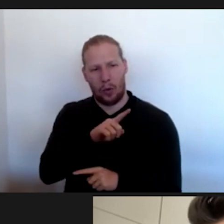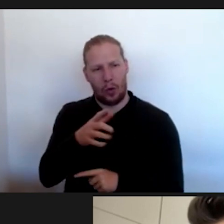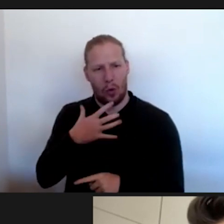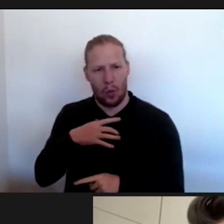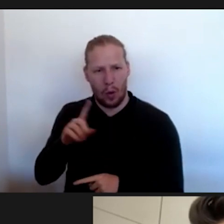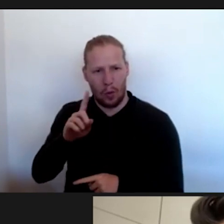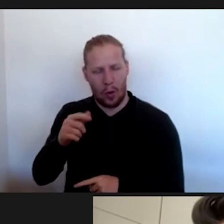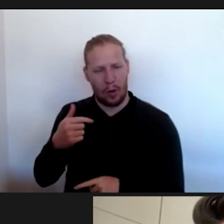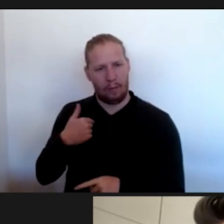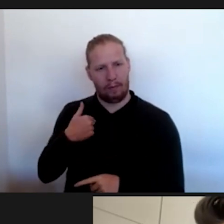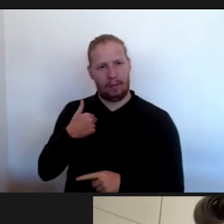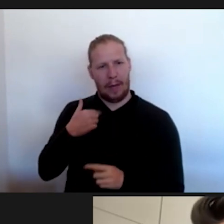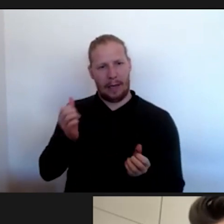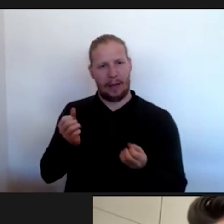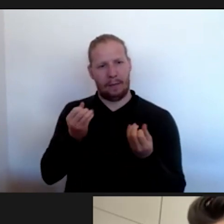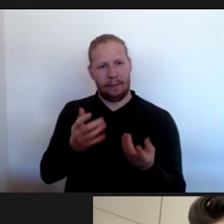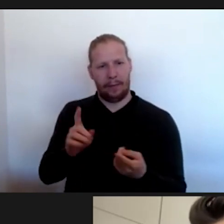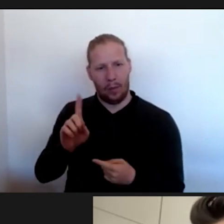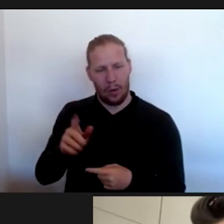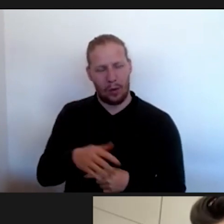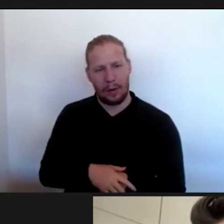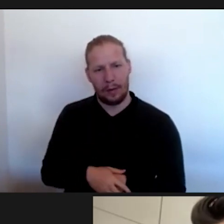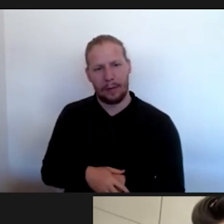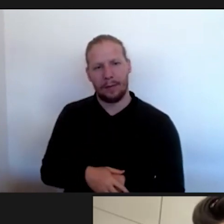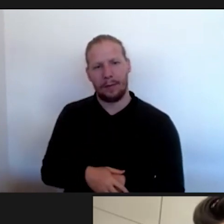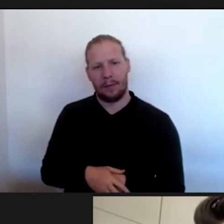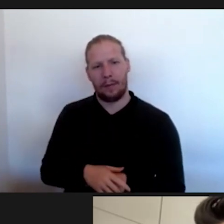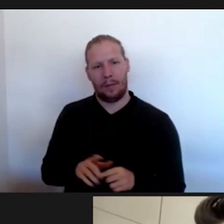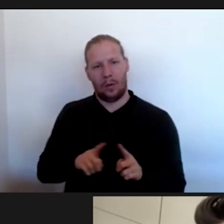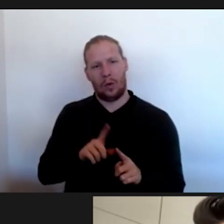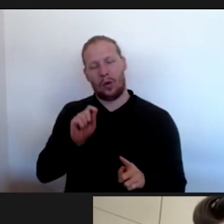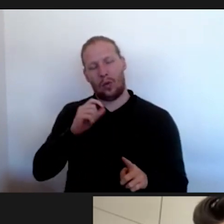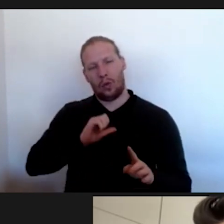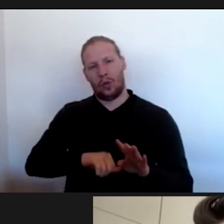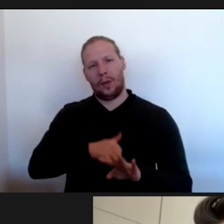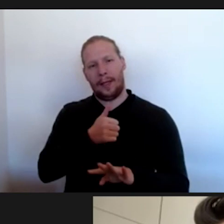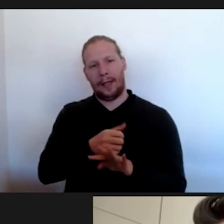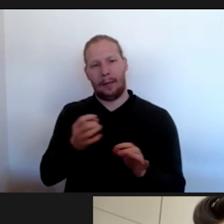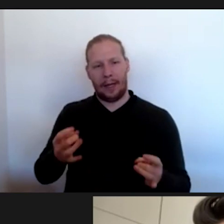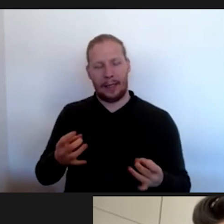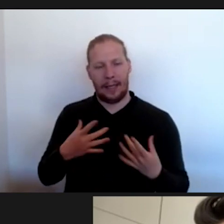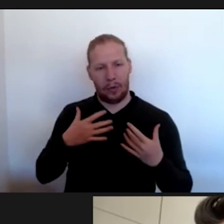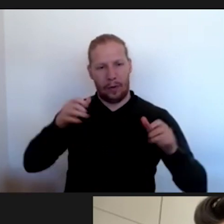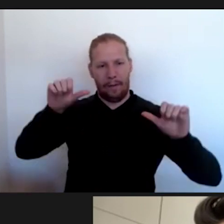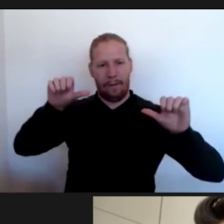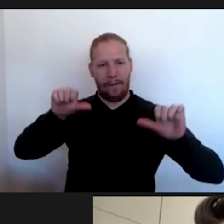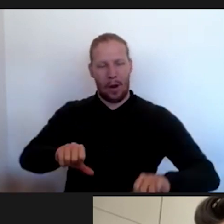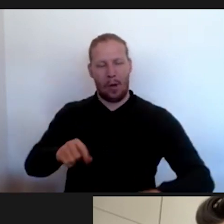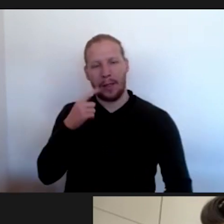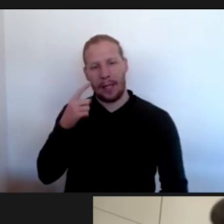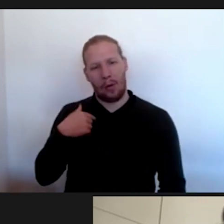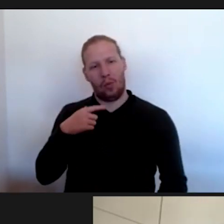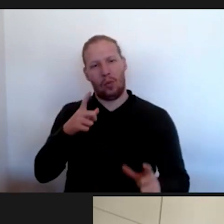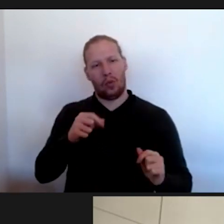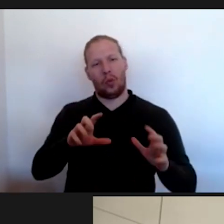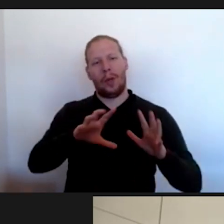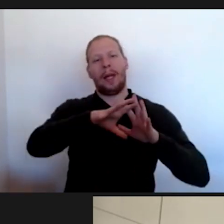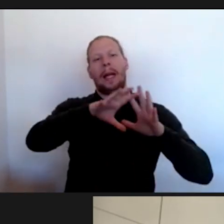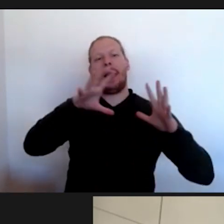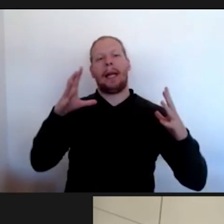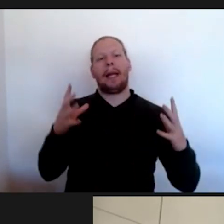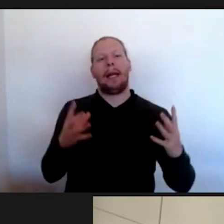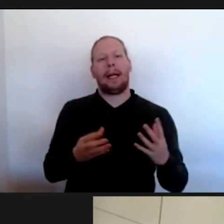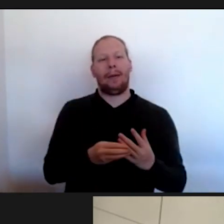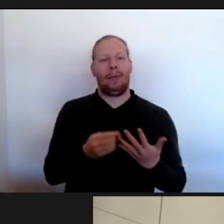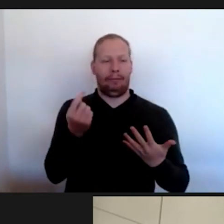want to keep repeating that, because I think we can't also set ourselves to fail by saying we're going to do all of these things, but actually there